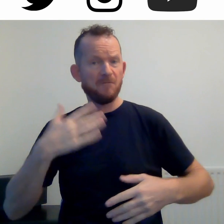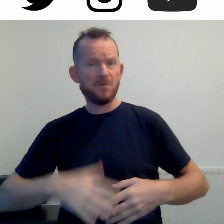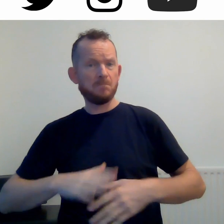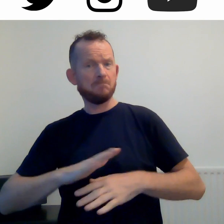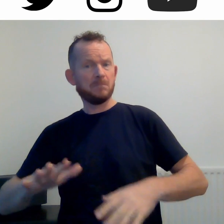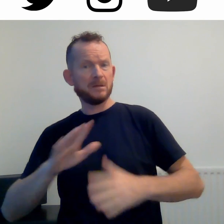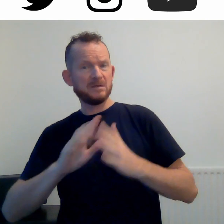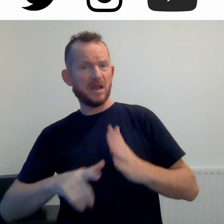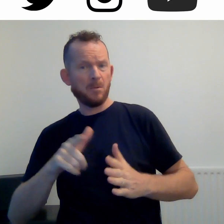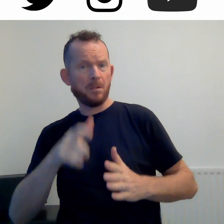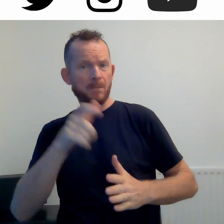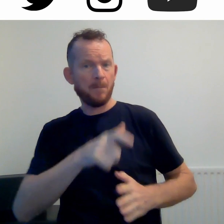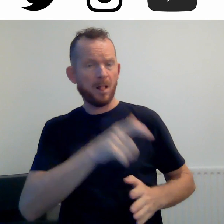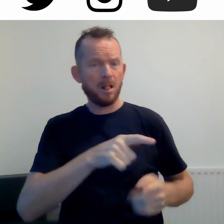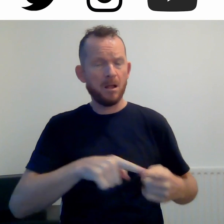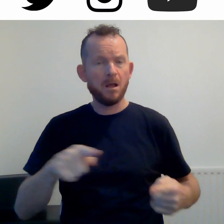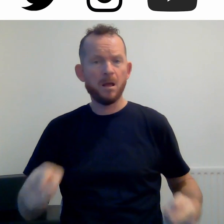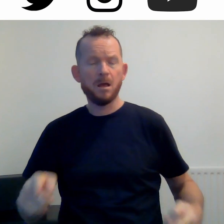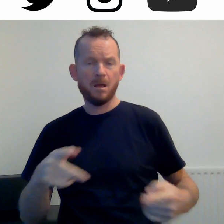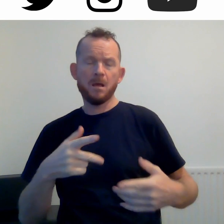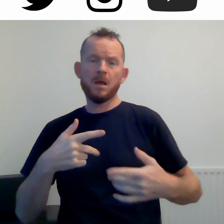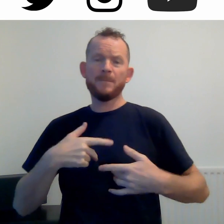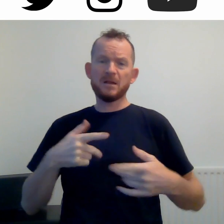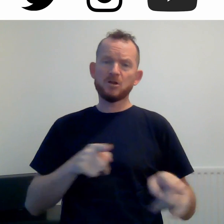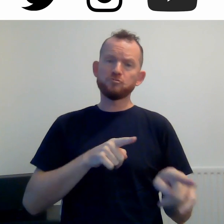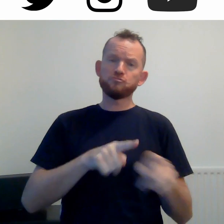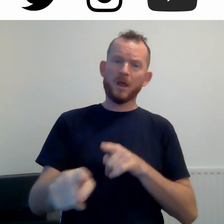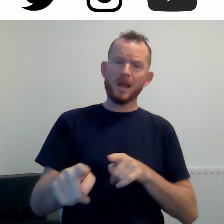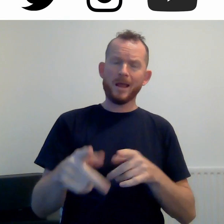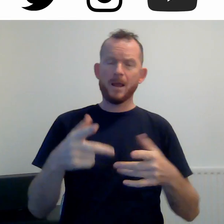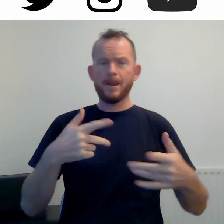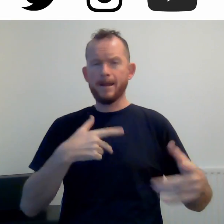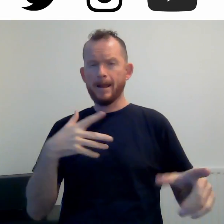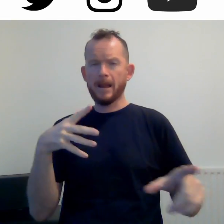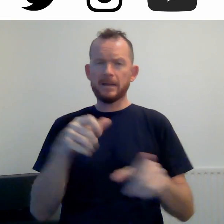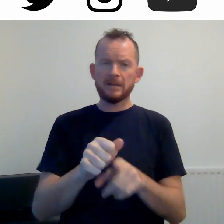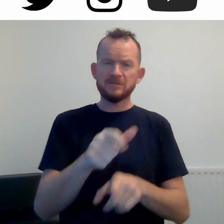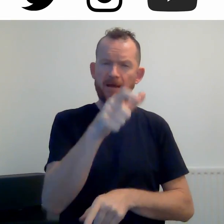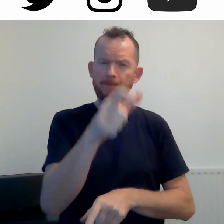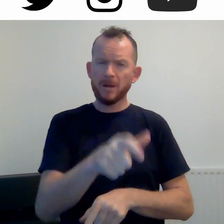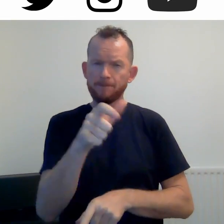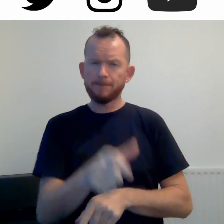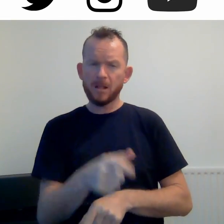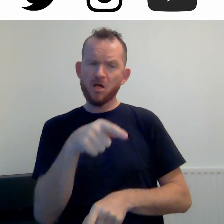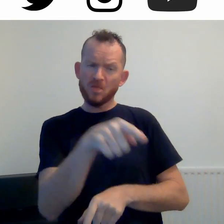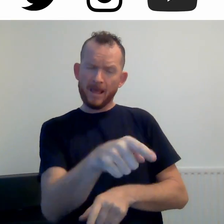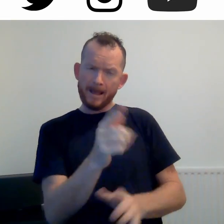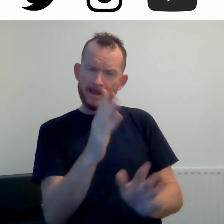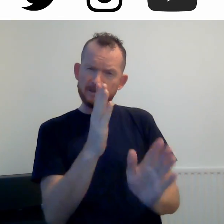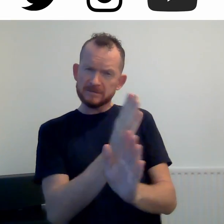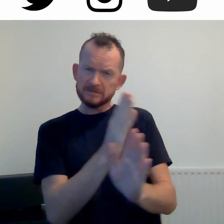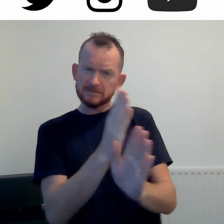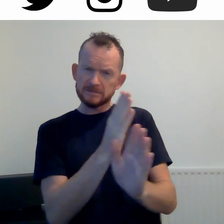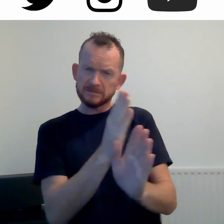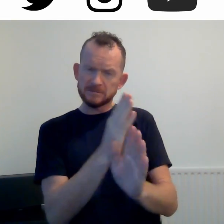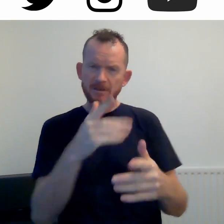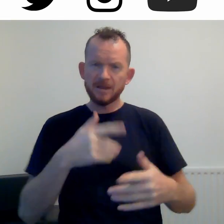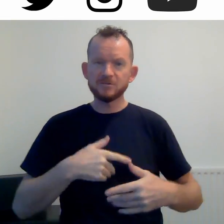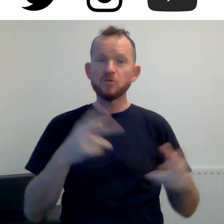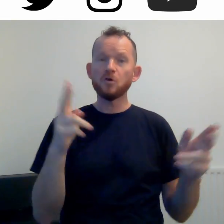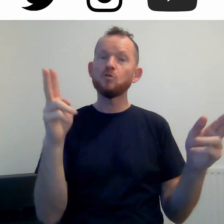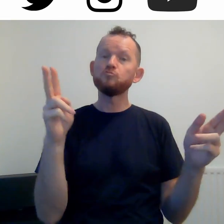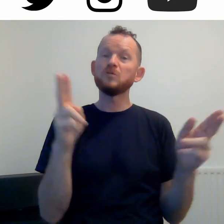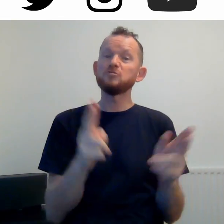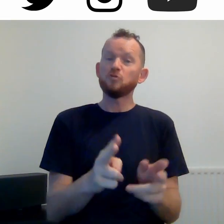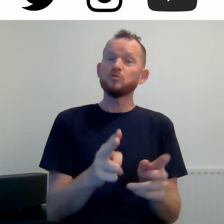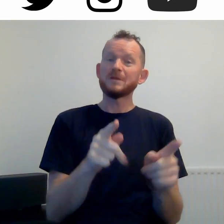confrontation for using the very things they are entitled to use. There's been some attempts to make it easier to identify people considered invisibly